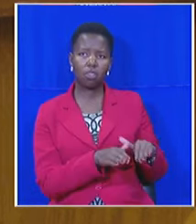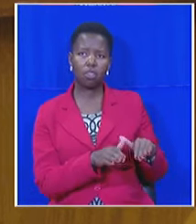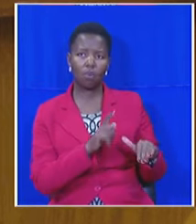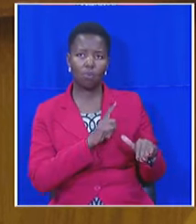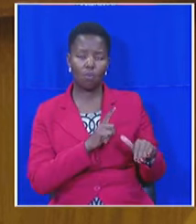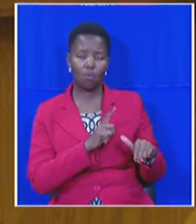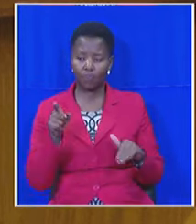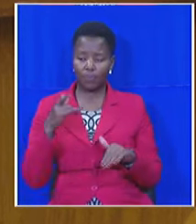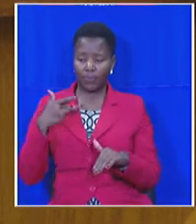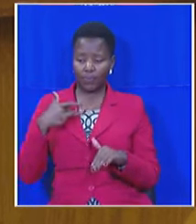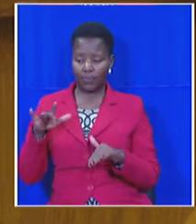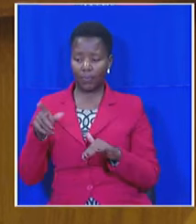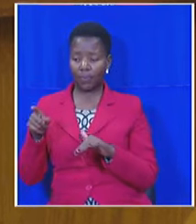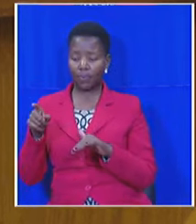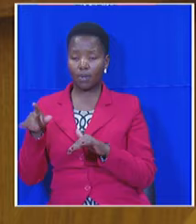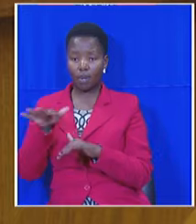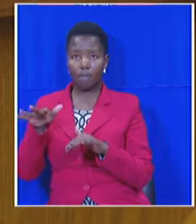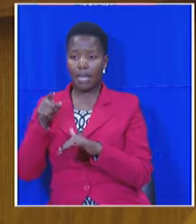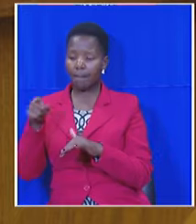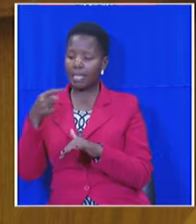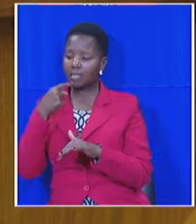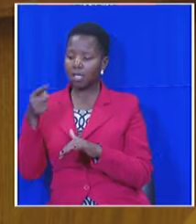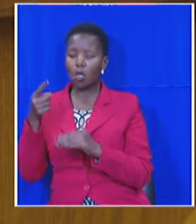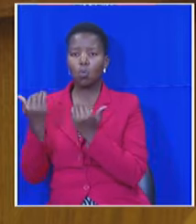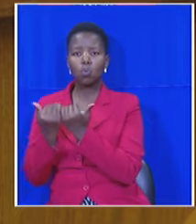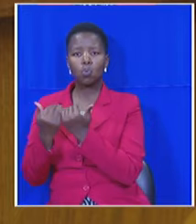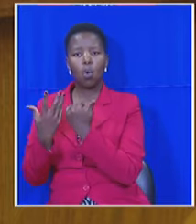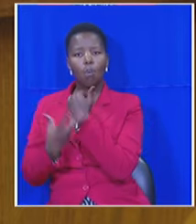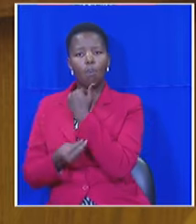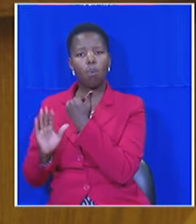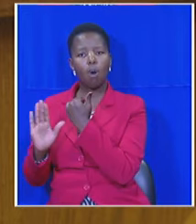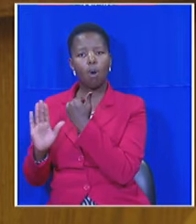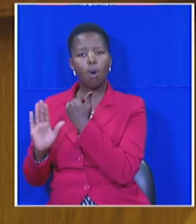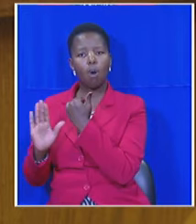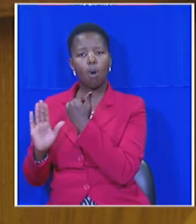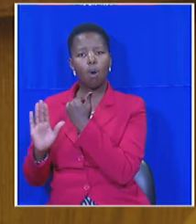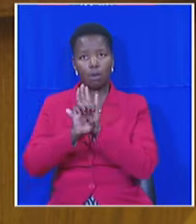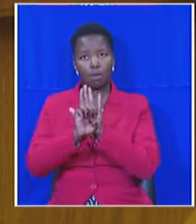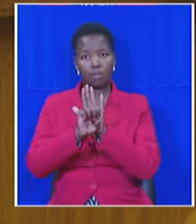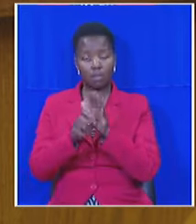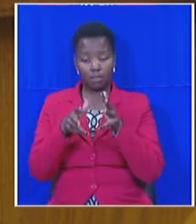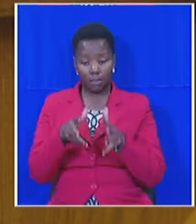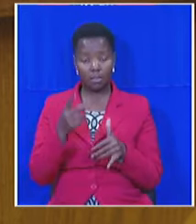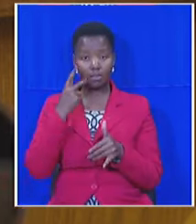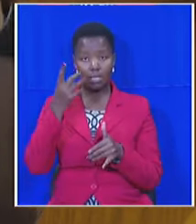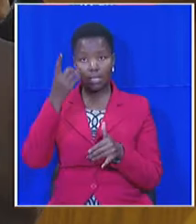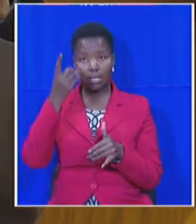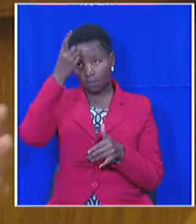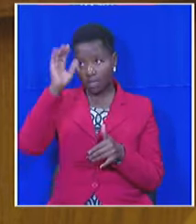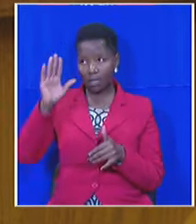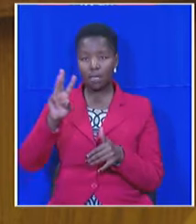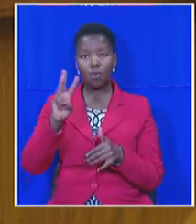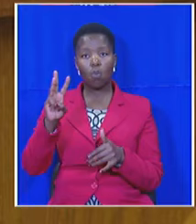privileged area, but you may still come from an underprivileged background. And I'll give you an example of Wentworth or Oosterwil in Durban, which is a